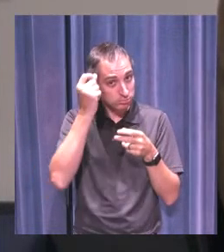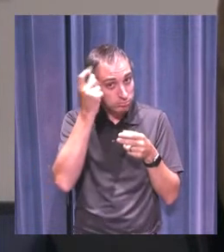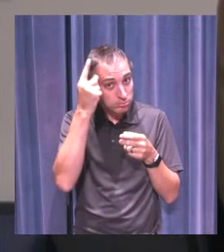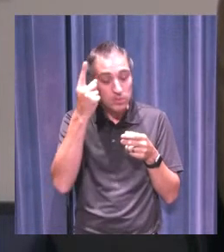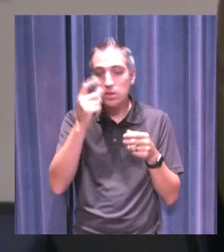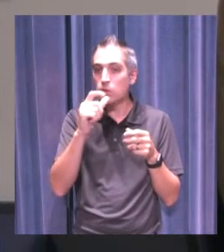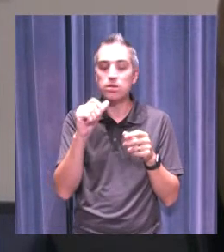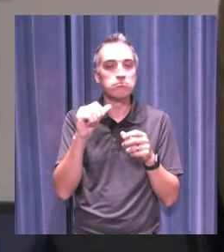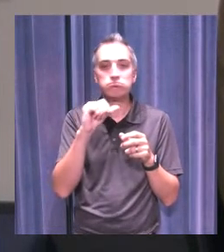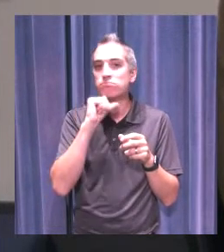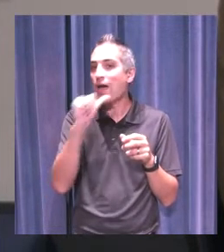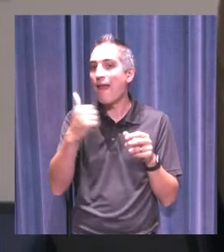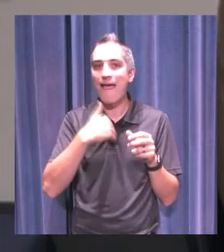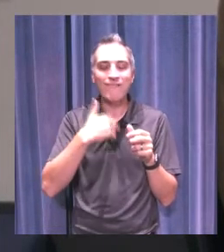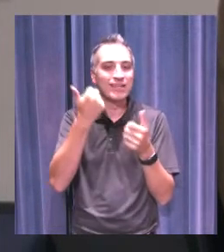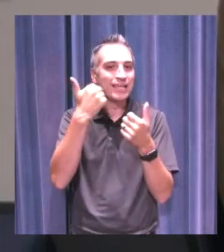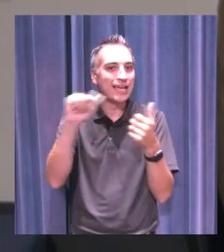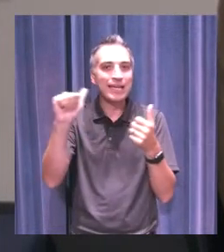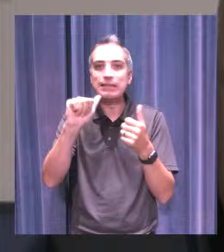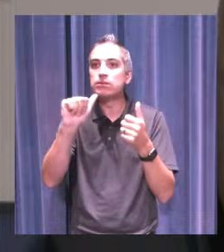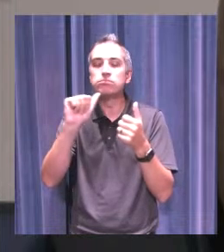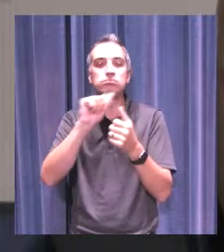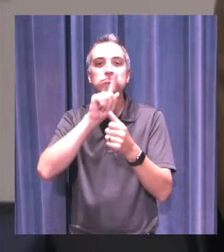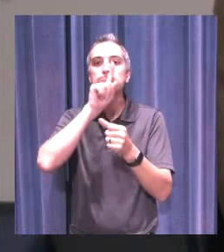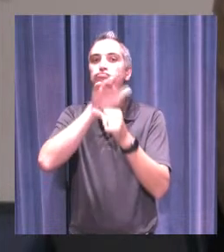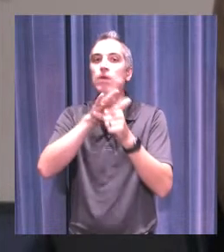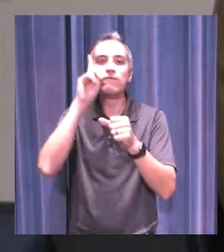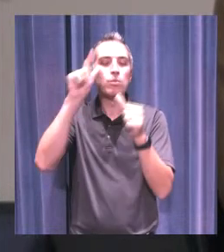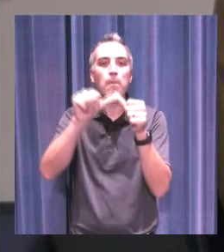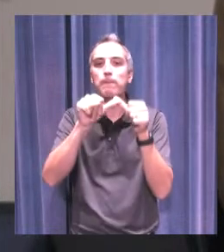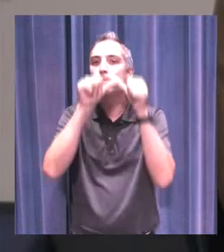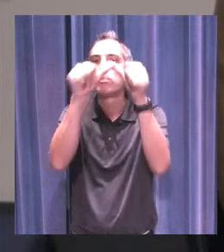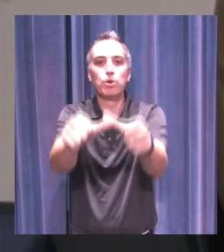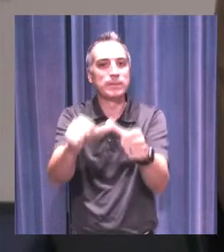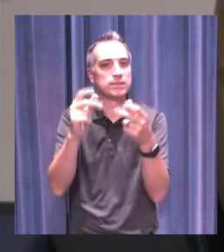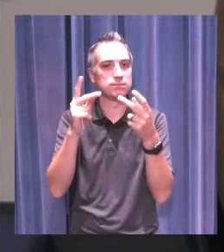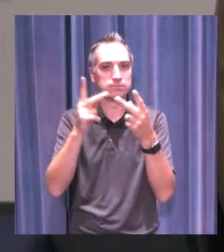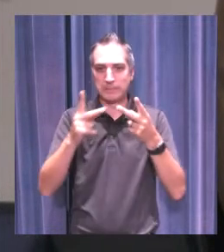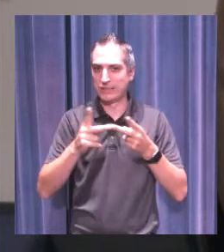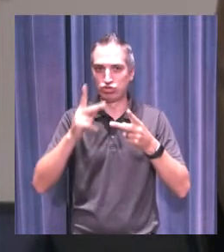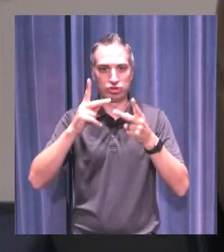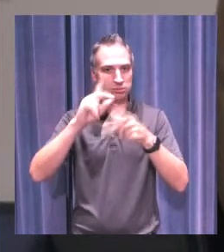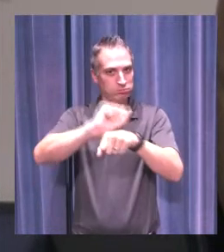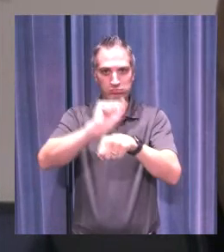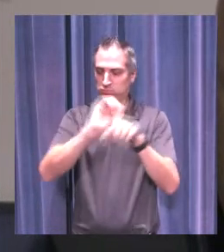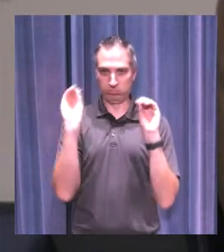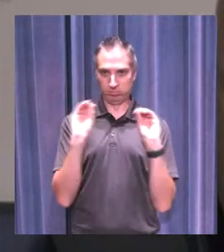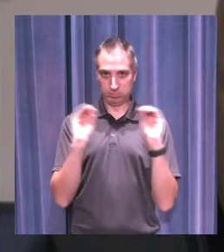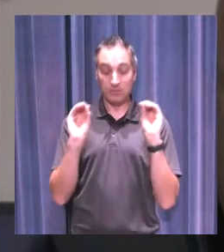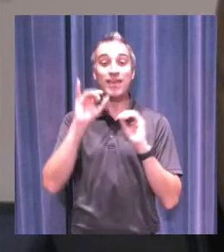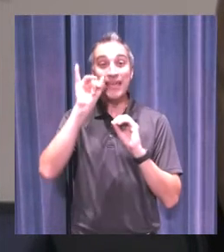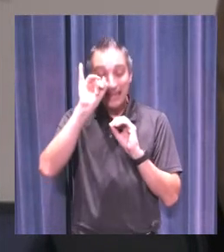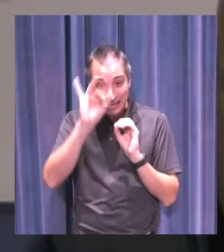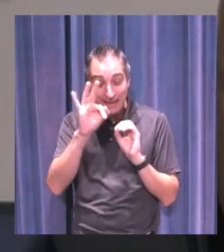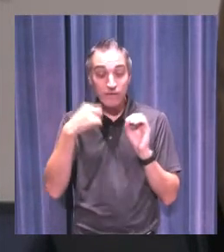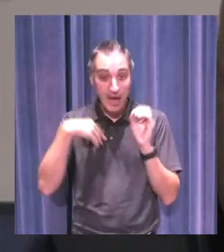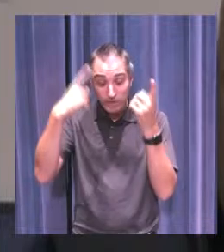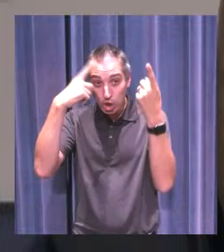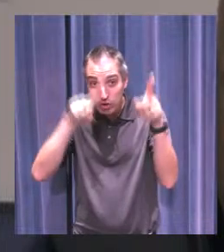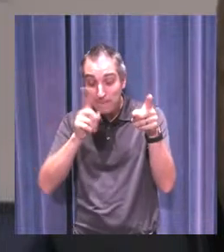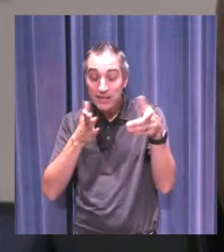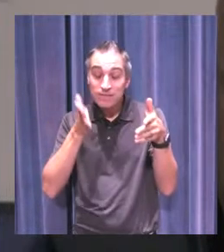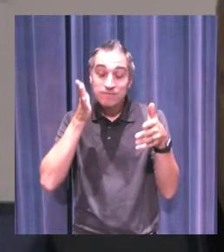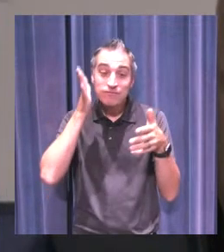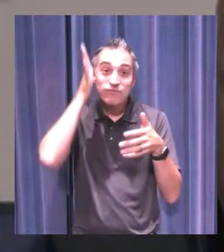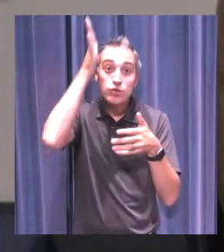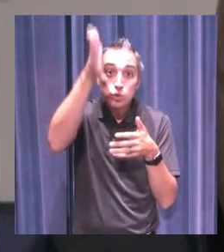have any binding to a permanent position whatsoever. If there is any additional agreement in the future with Ms. Richardson